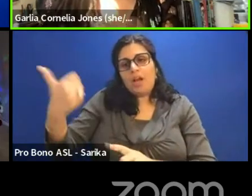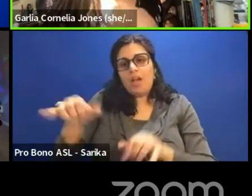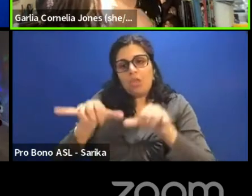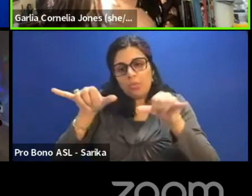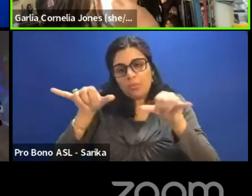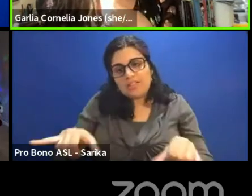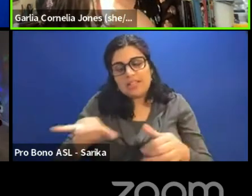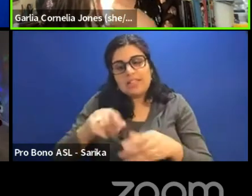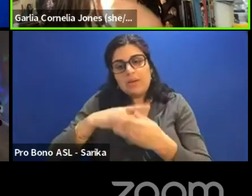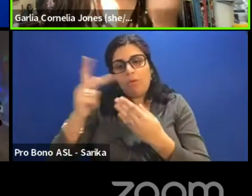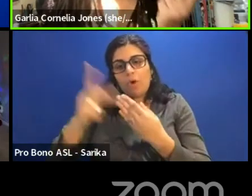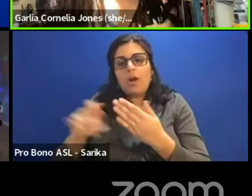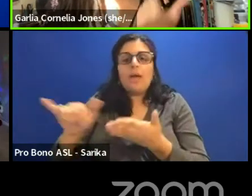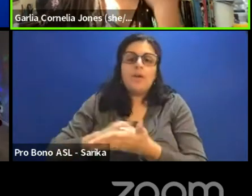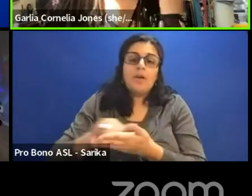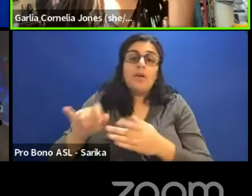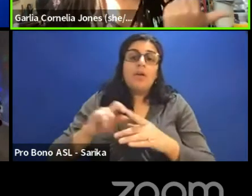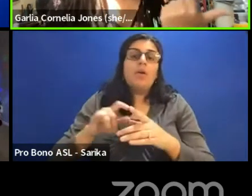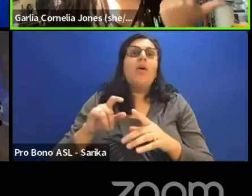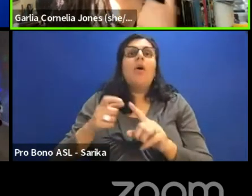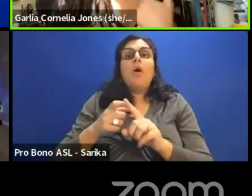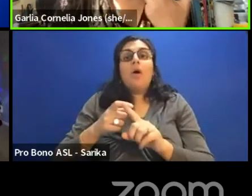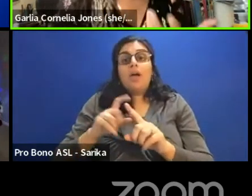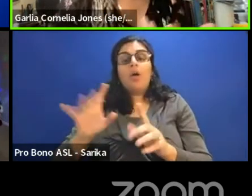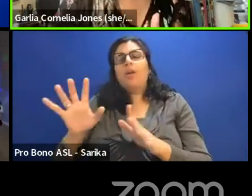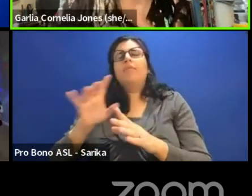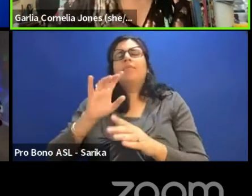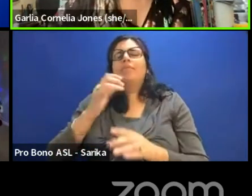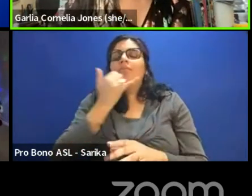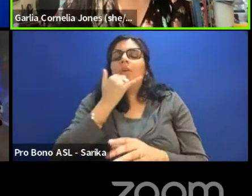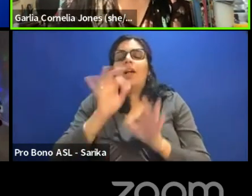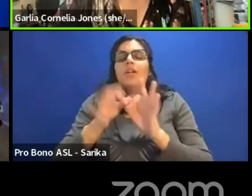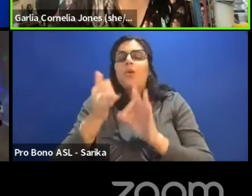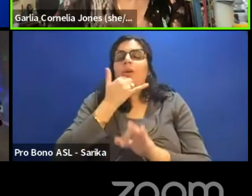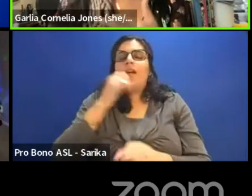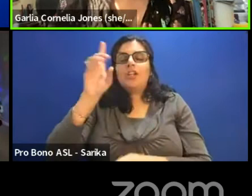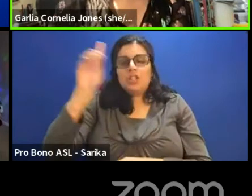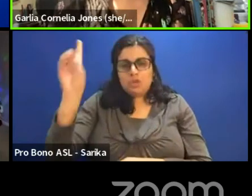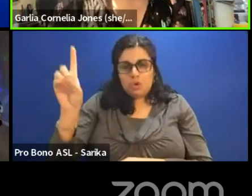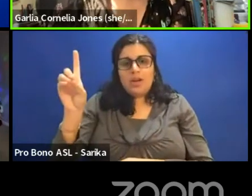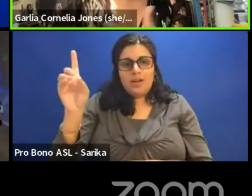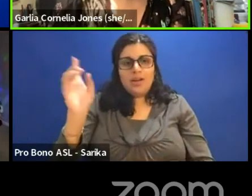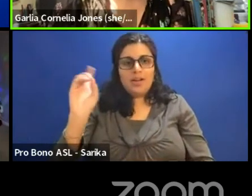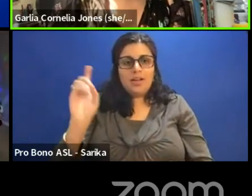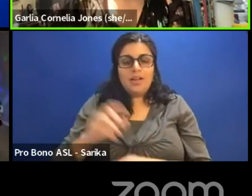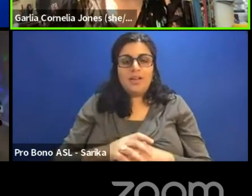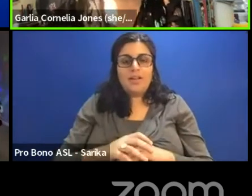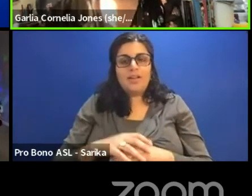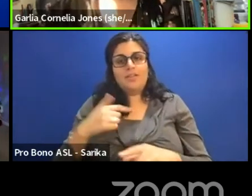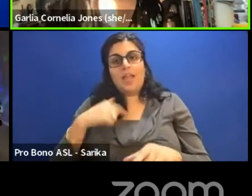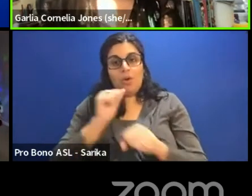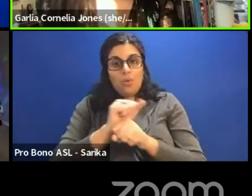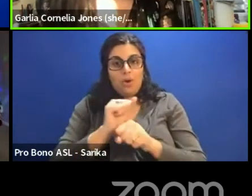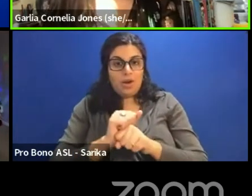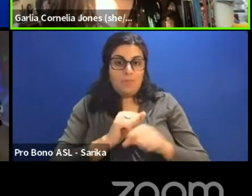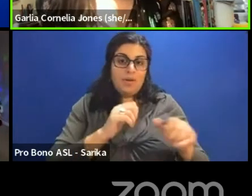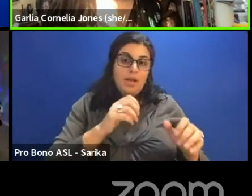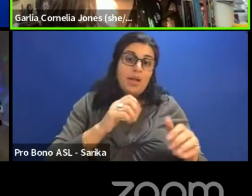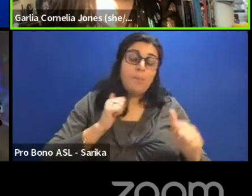child care. But since I'm from Detroit, that was great because then my parents had my kids and I could work my kids and I could work on my play.